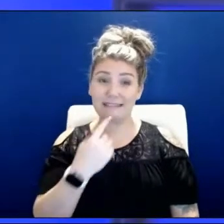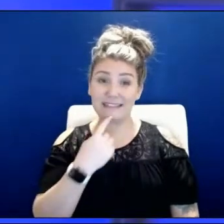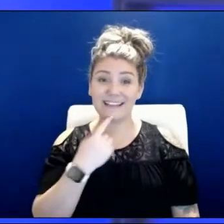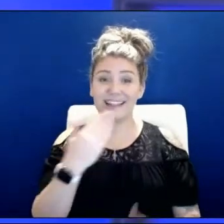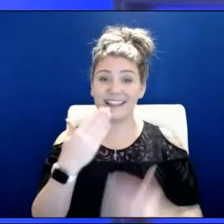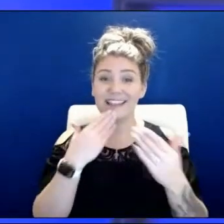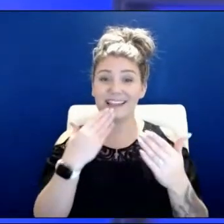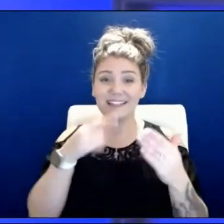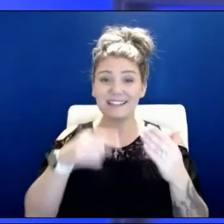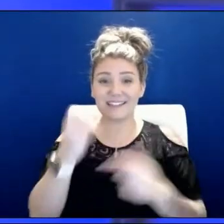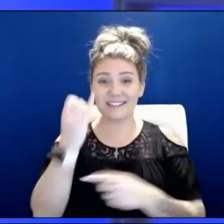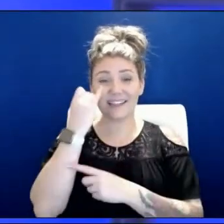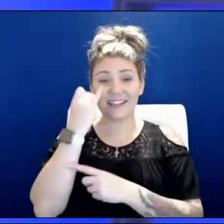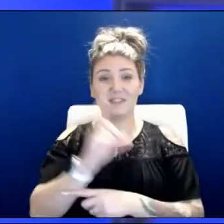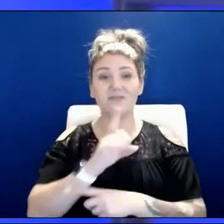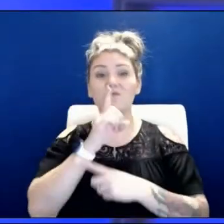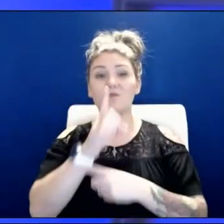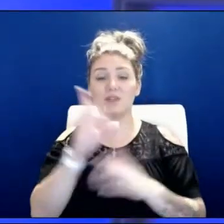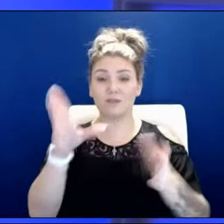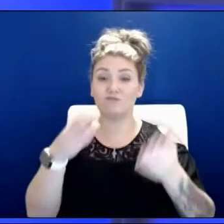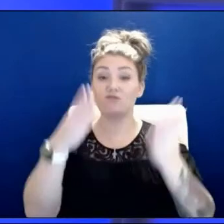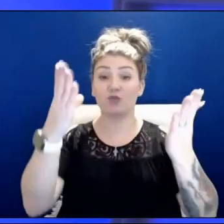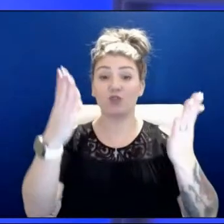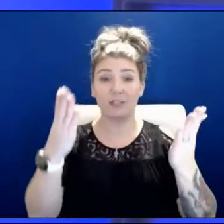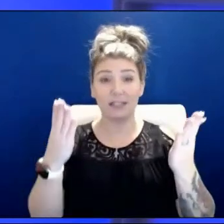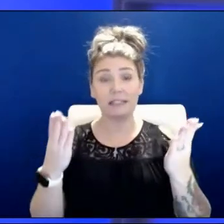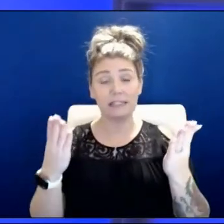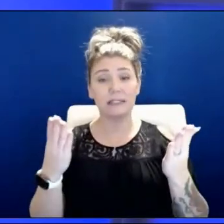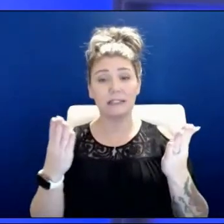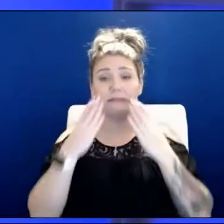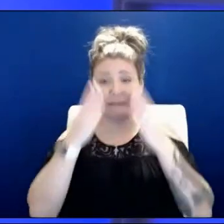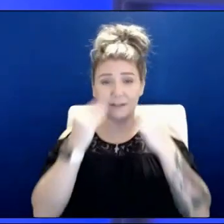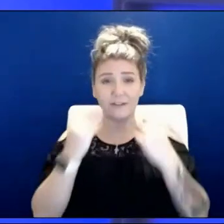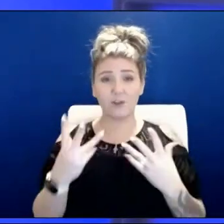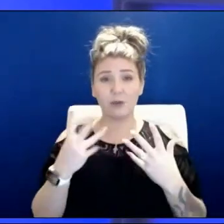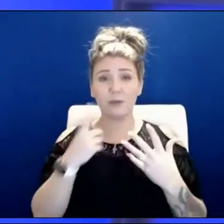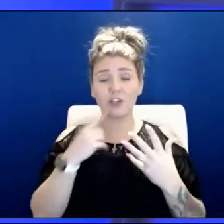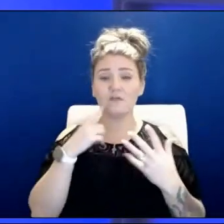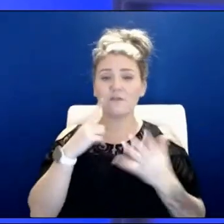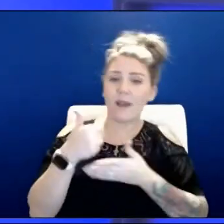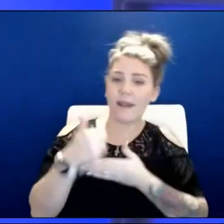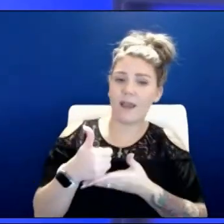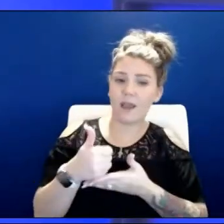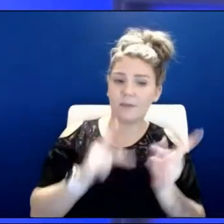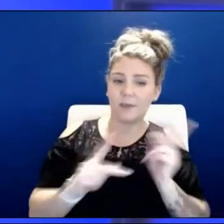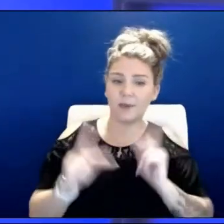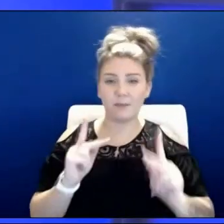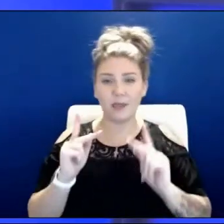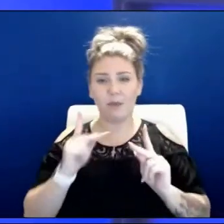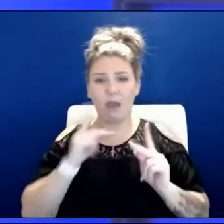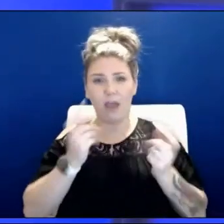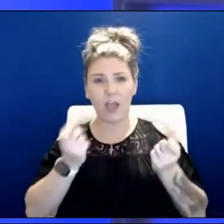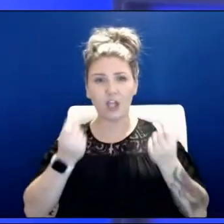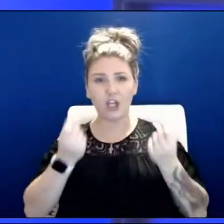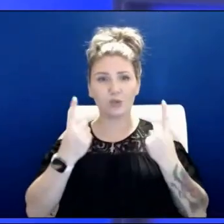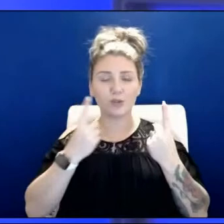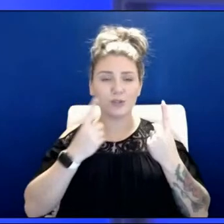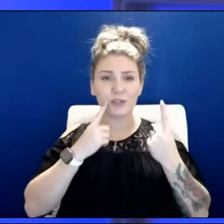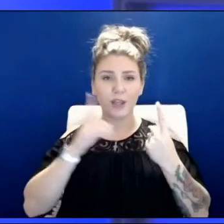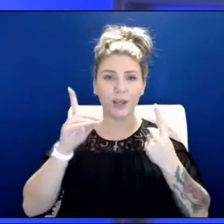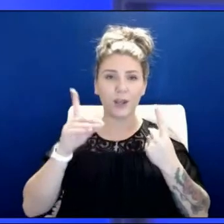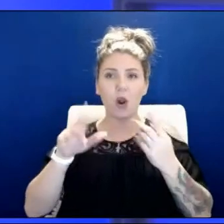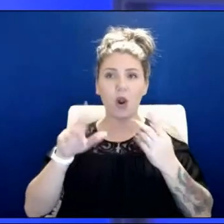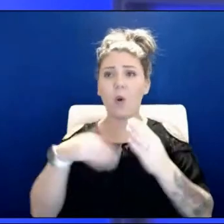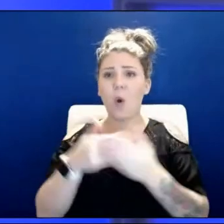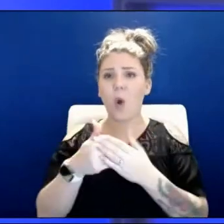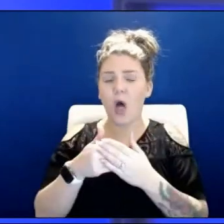idea of really trying to present, information to sort of help people understand all this nitty-gritty stuff that